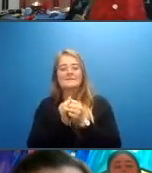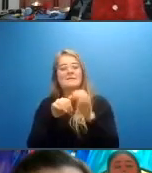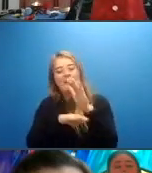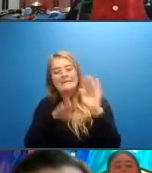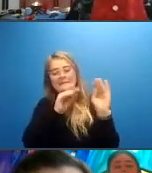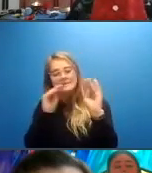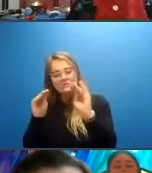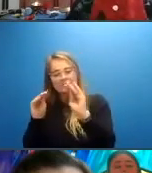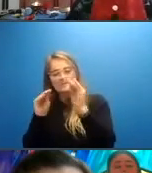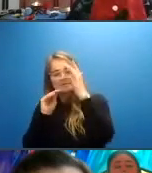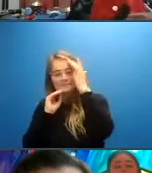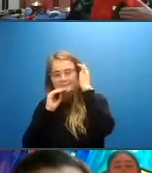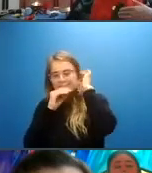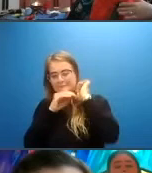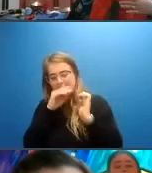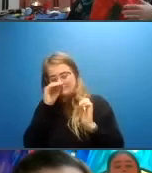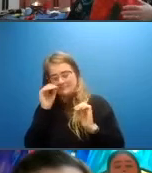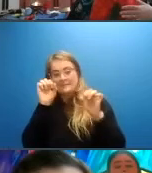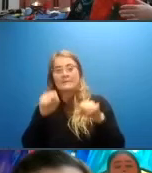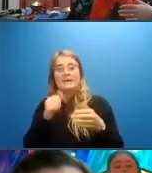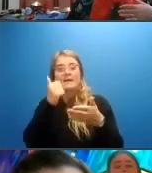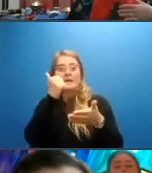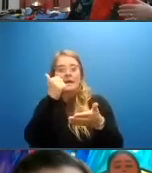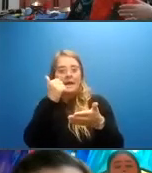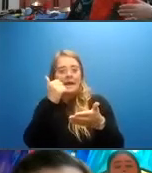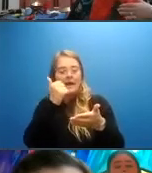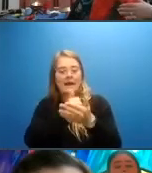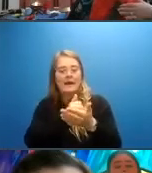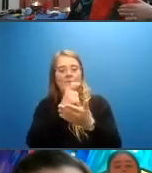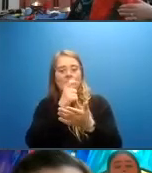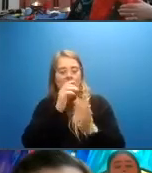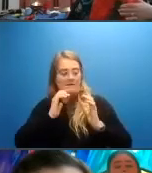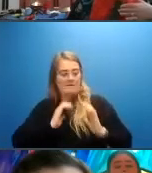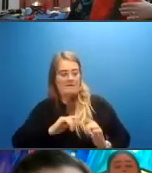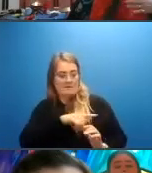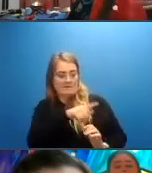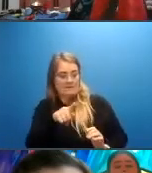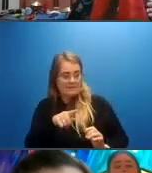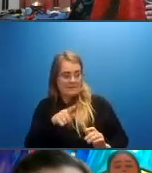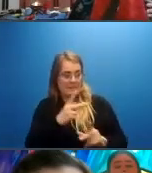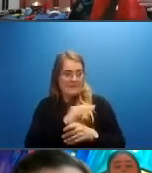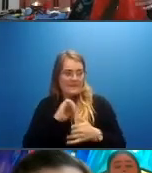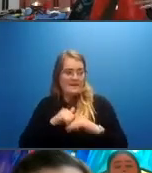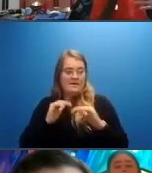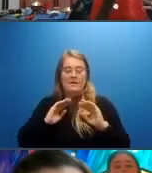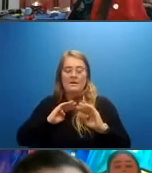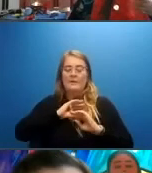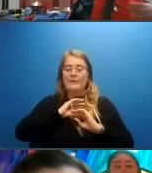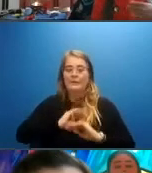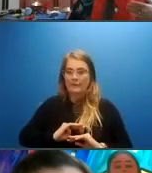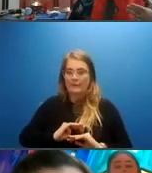can actually help them to ground themselves and be able to take a breath,